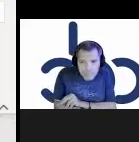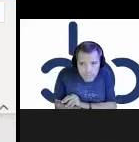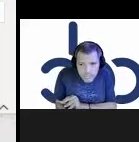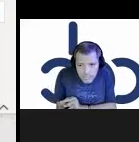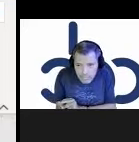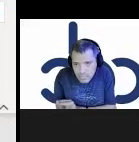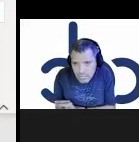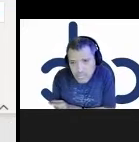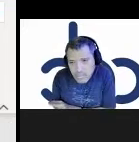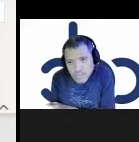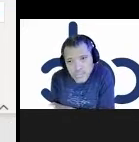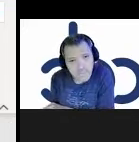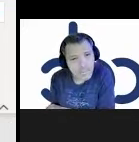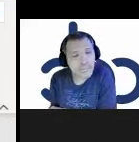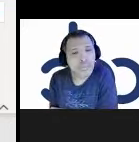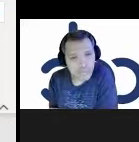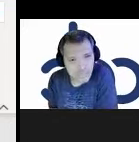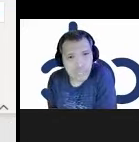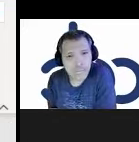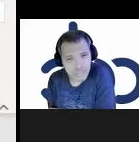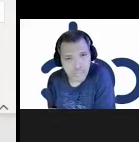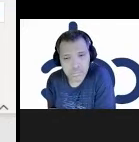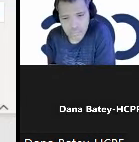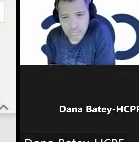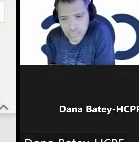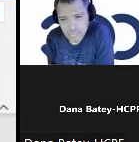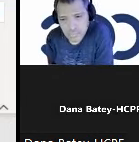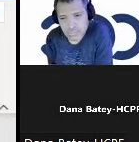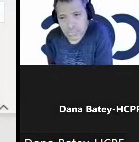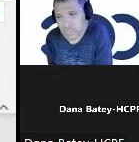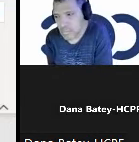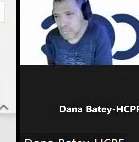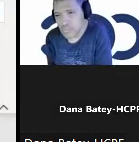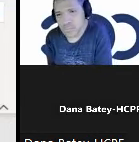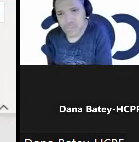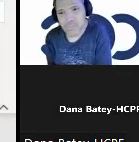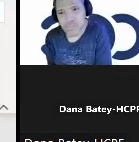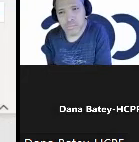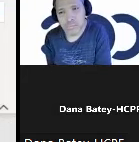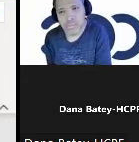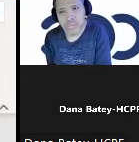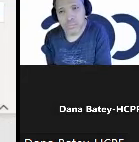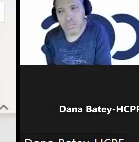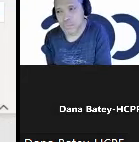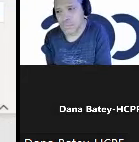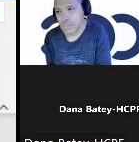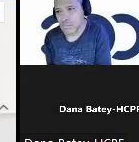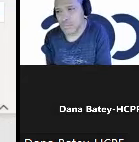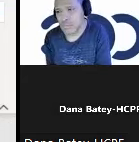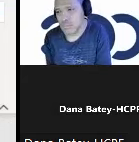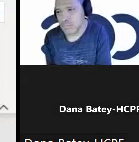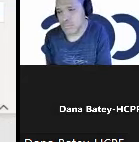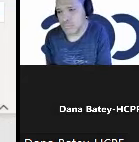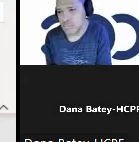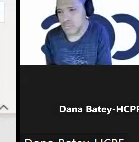Does that look okay? And I'm sorry, my Zoom now splits my screens, and so I can't really see you guys in so anyways,